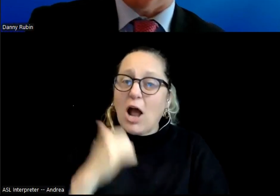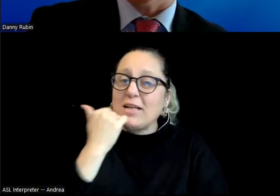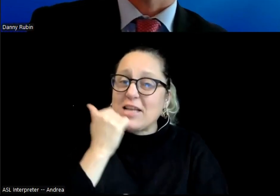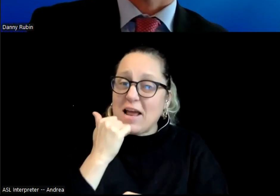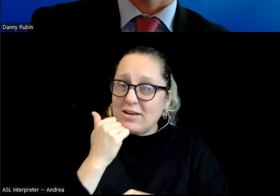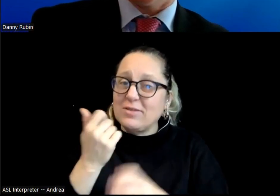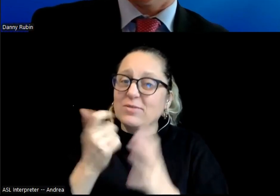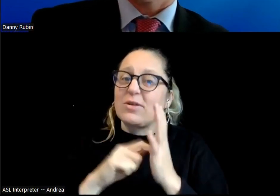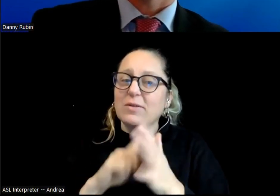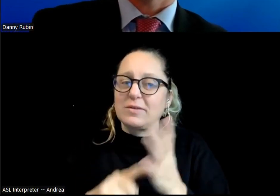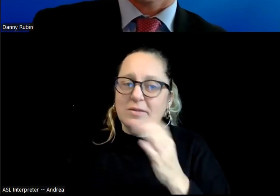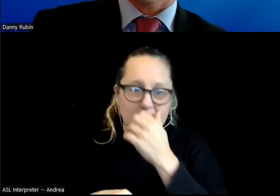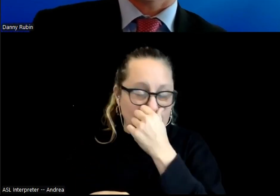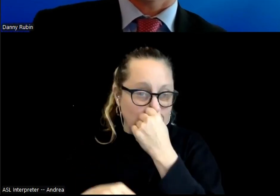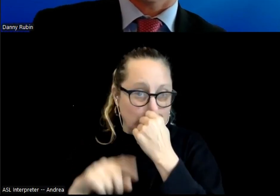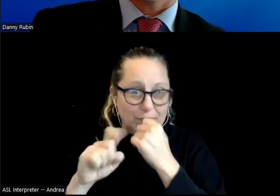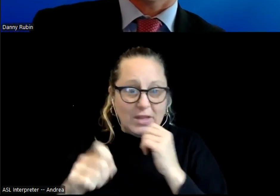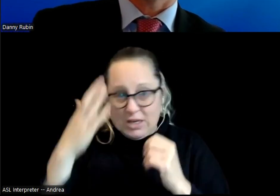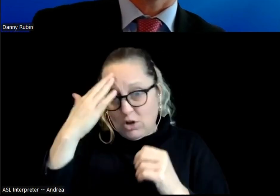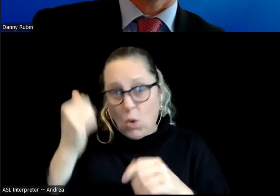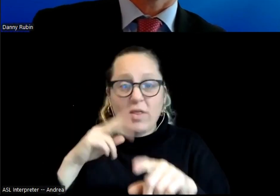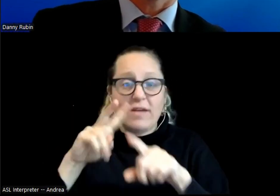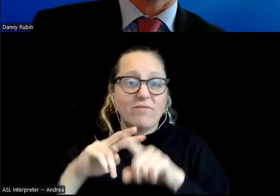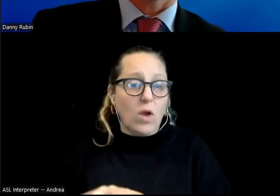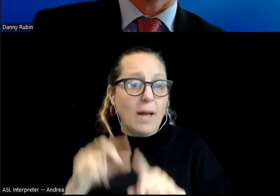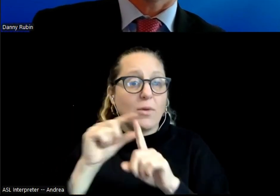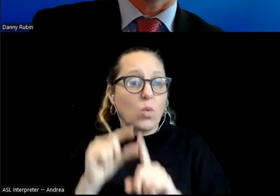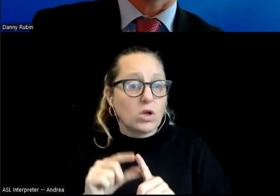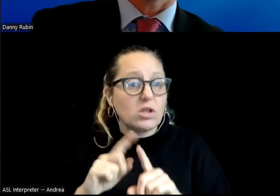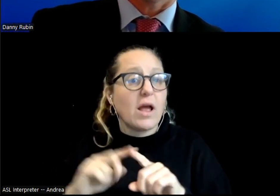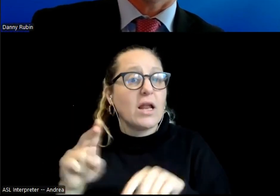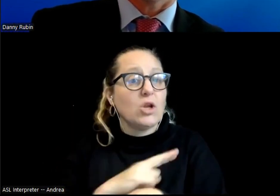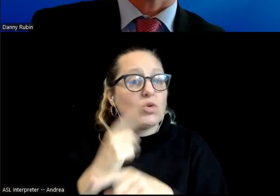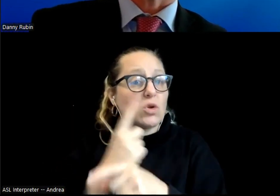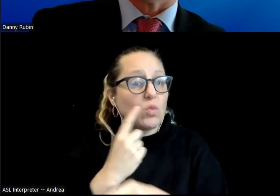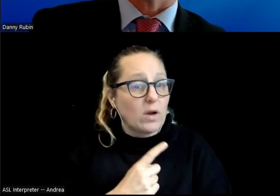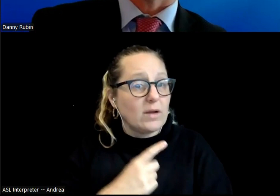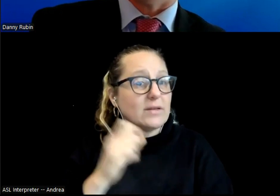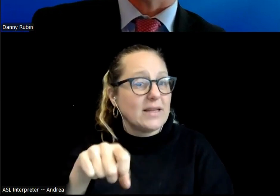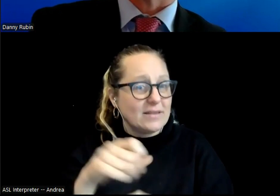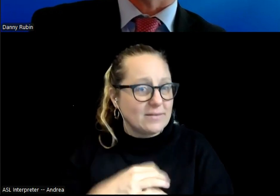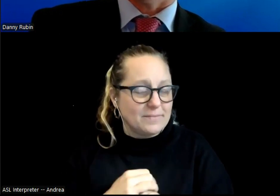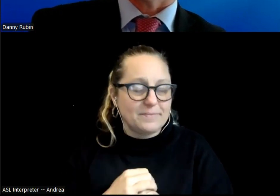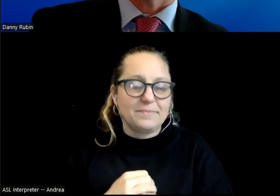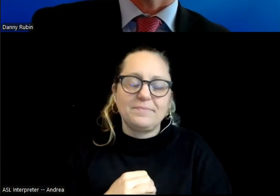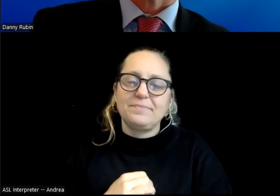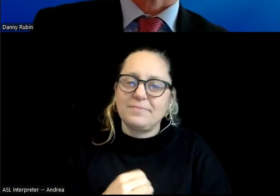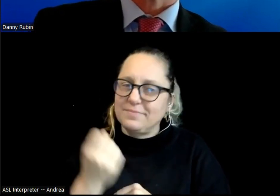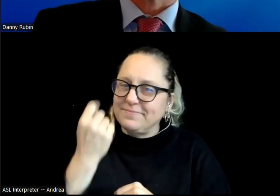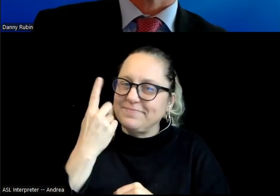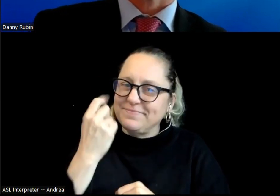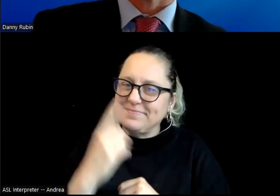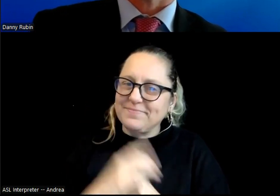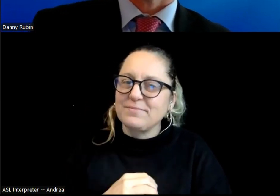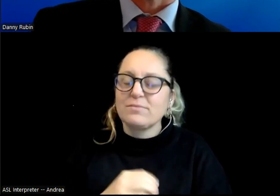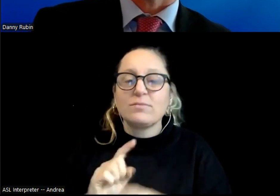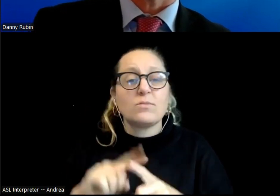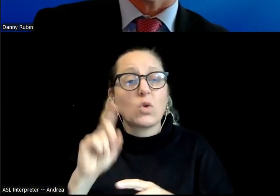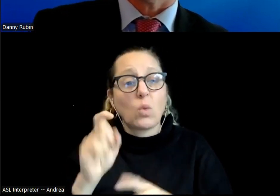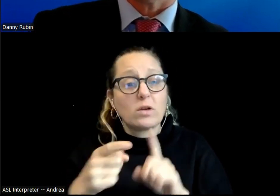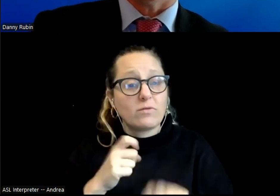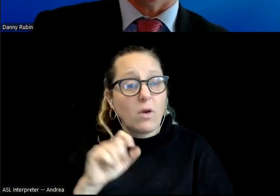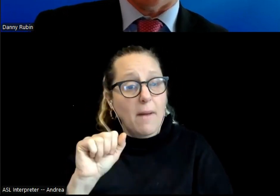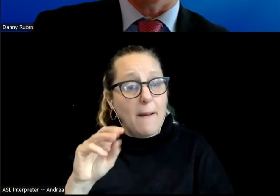So right? you need to know terminology and use the appropriate. Yes. Yes, I Yes. understood that. Question here from